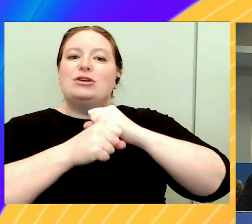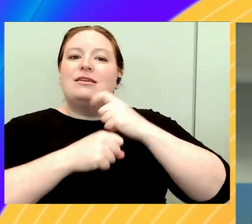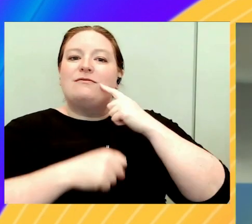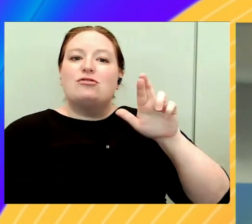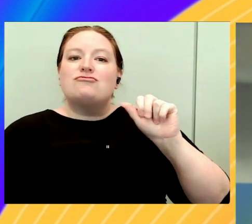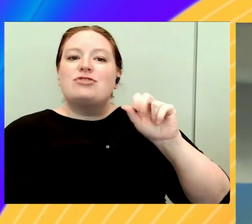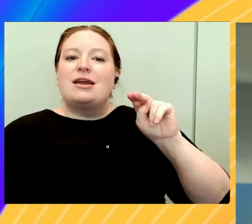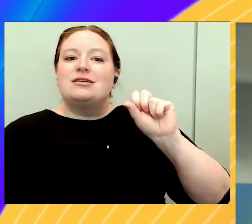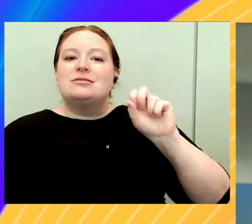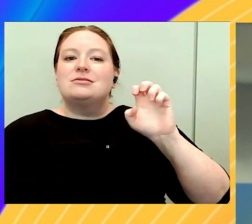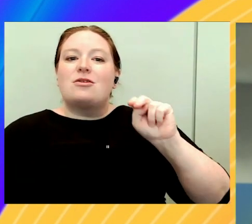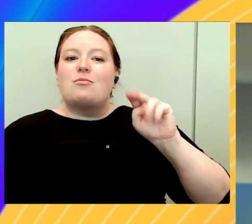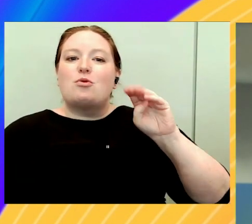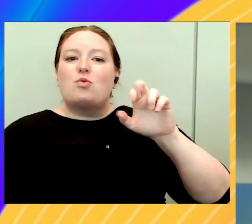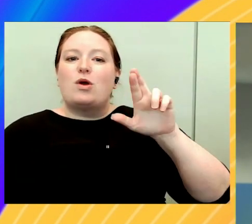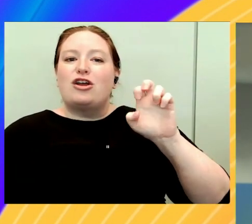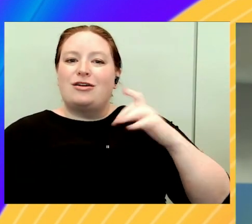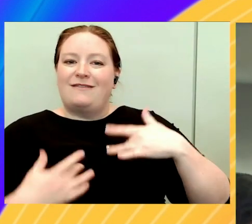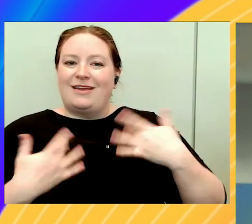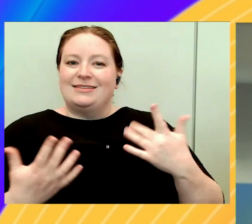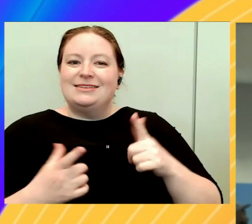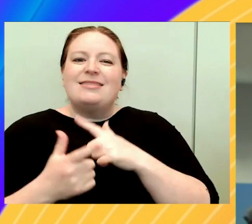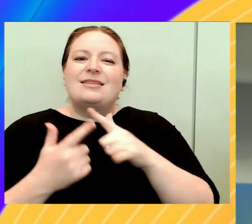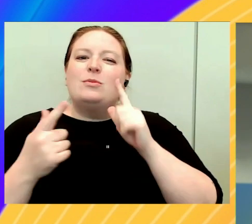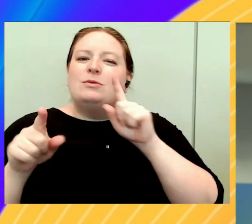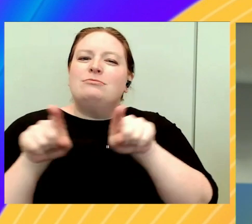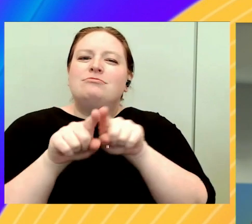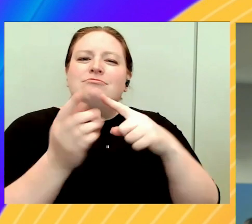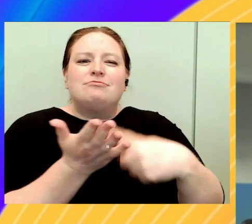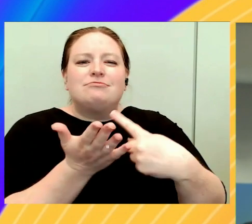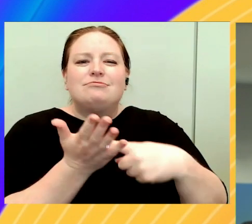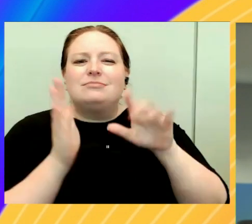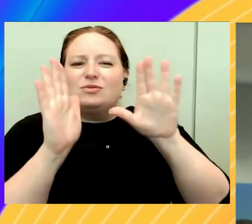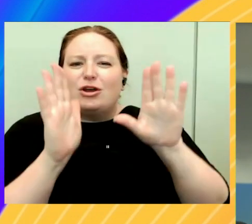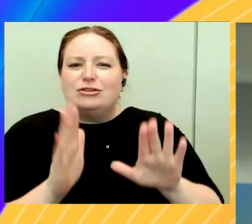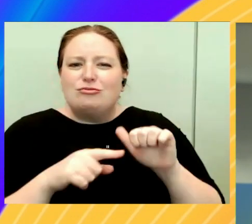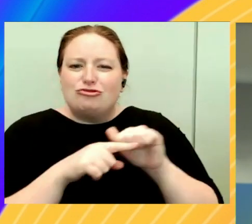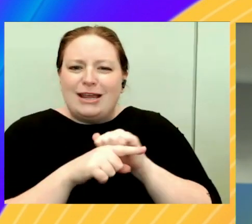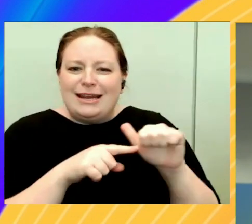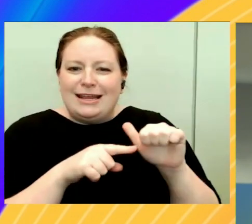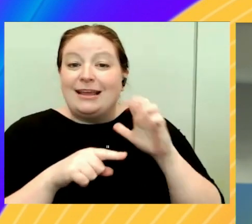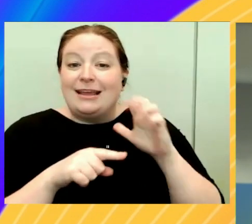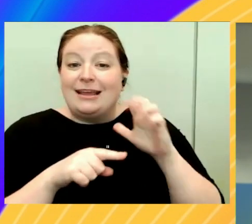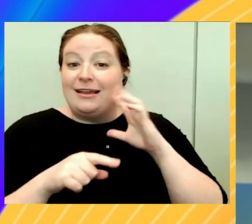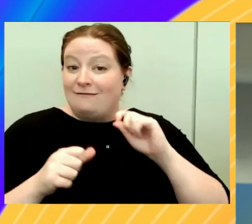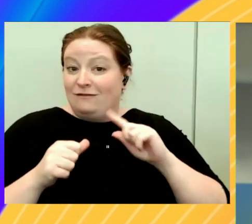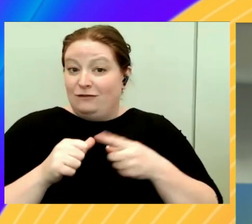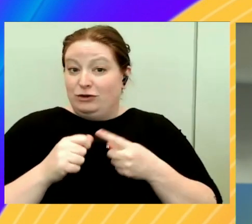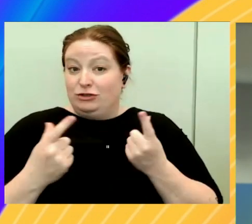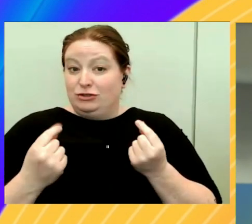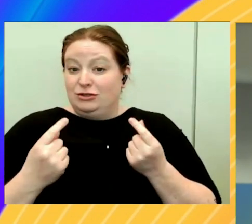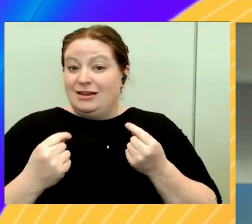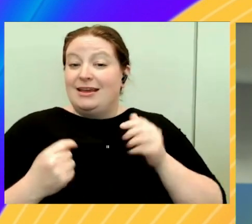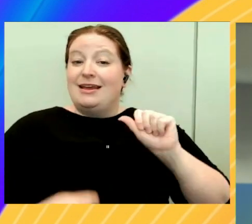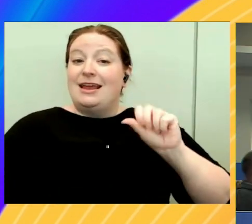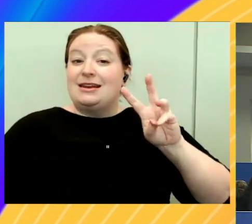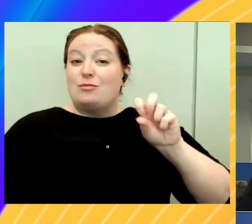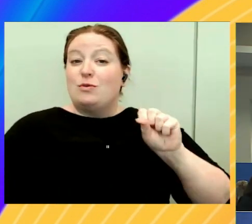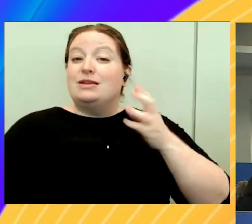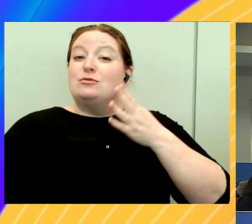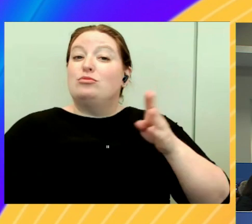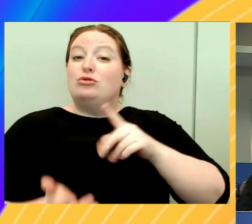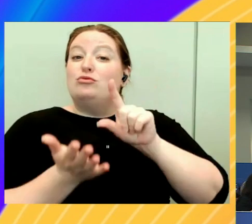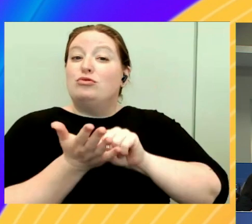talk about some awesome training things. And first, what I want to do is talk about the AWS blueprint for ransomware defense.